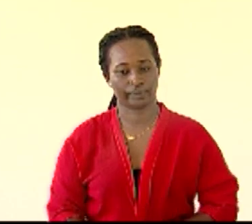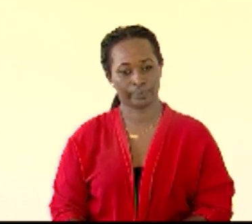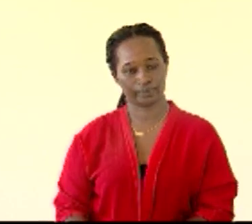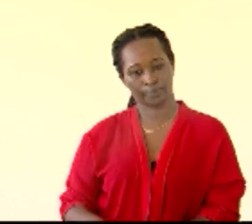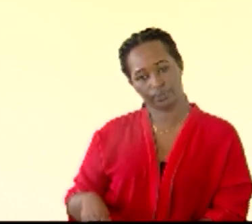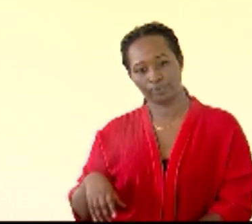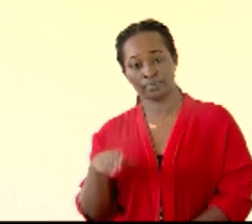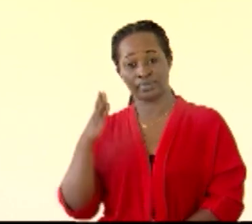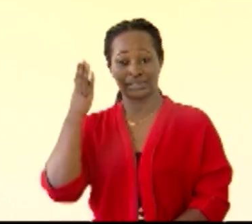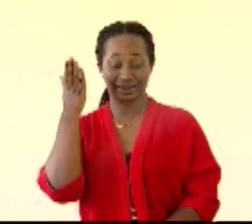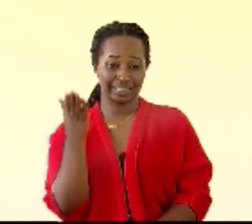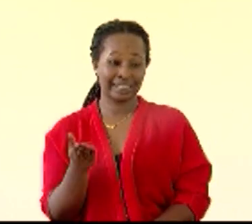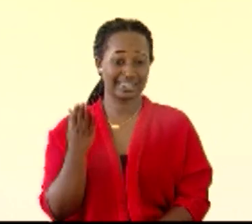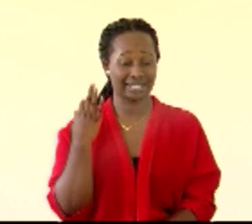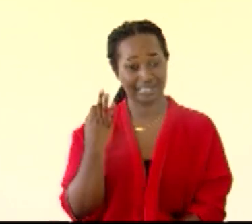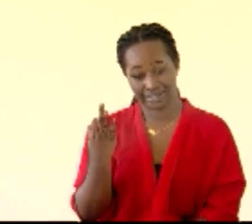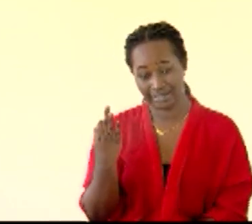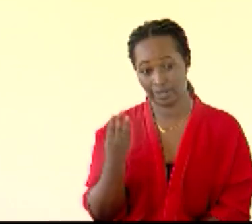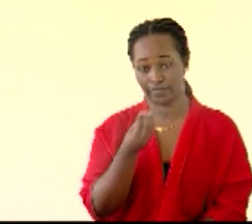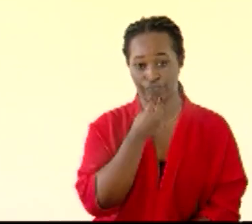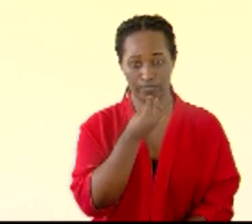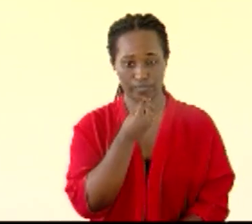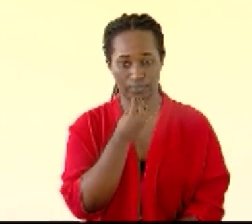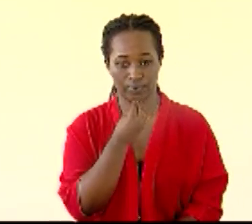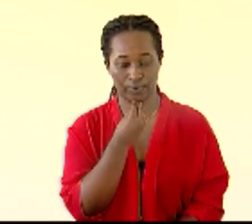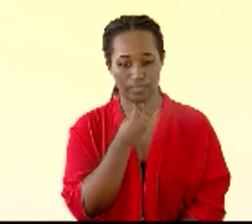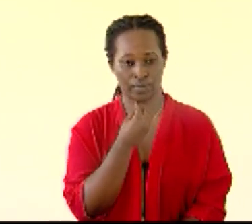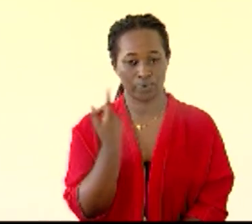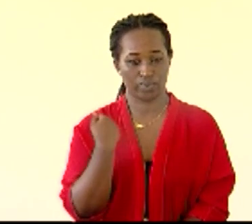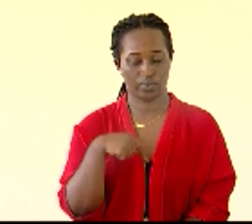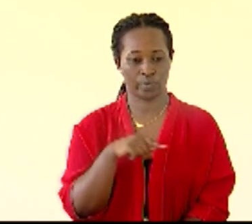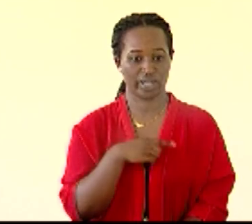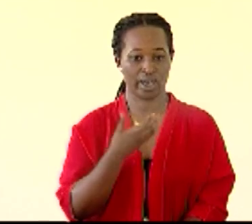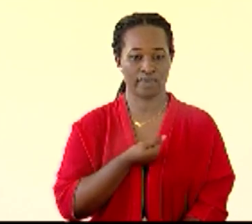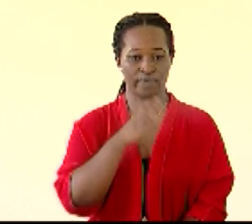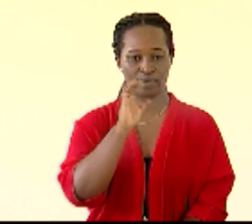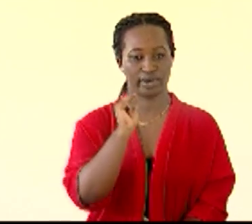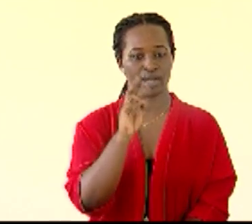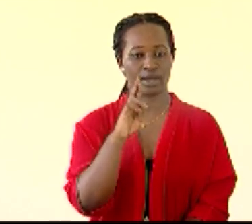These 3 foods, so we have the carbohydrates,